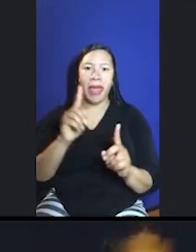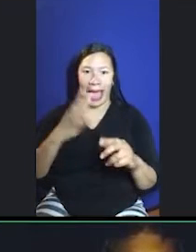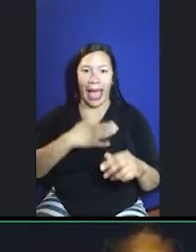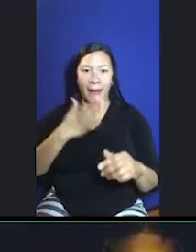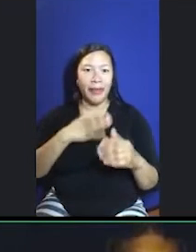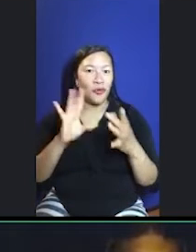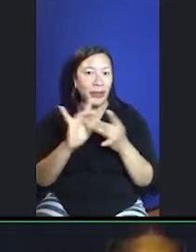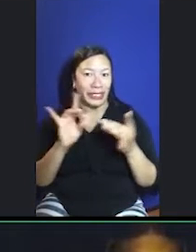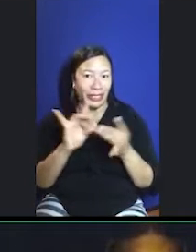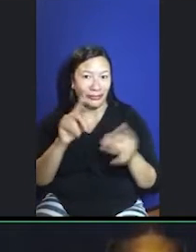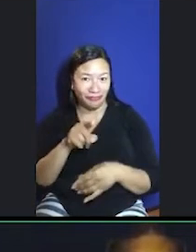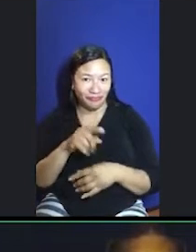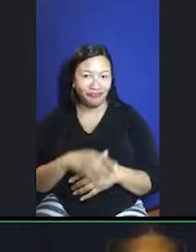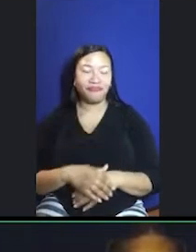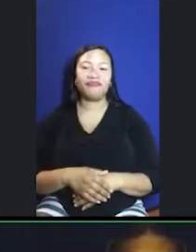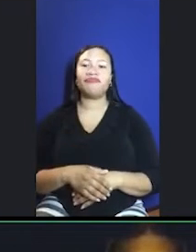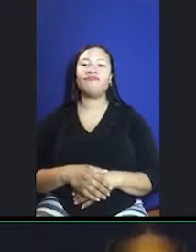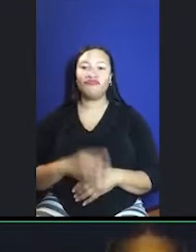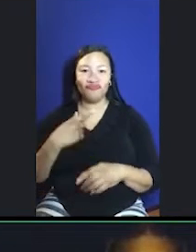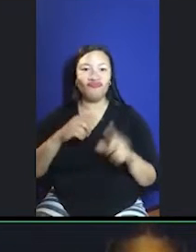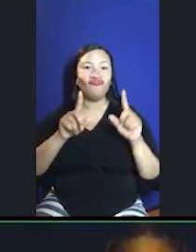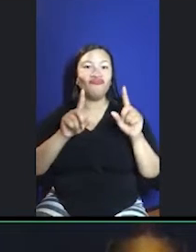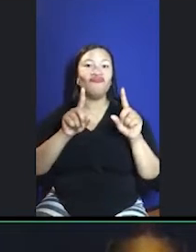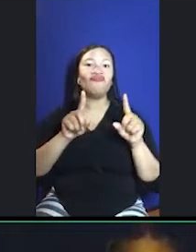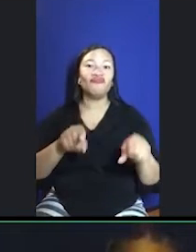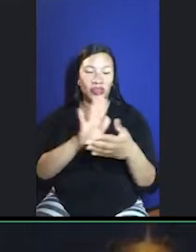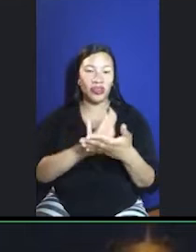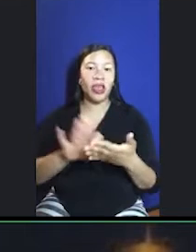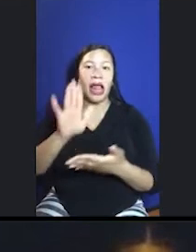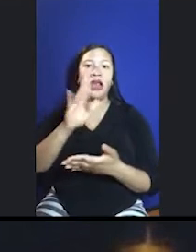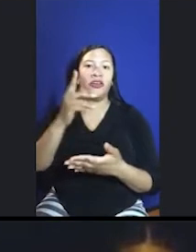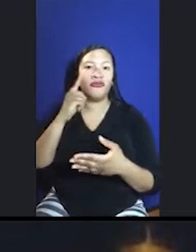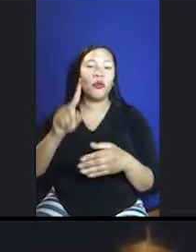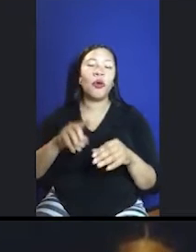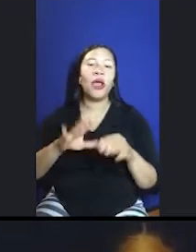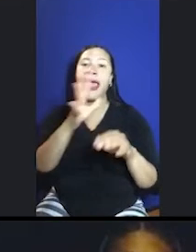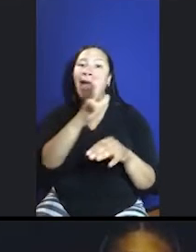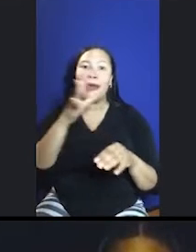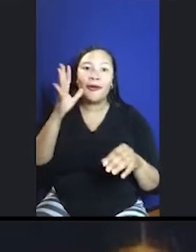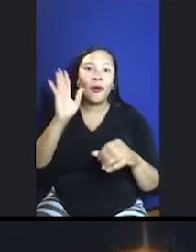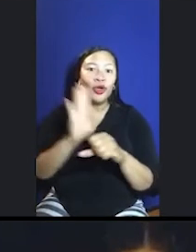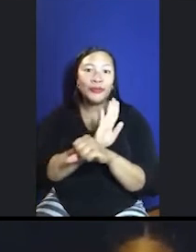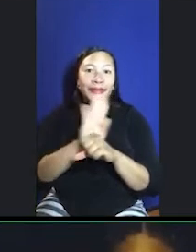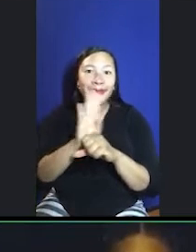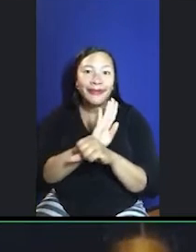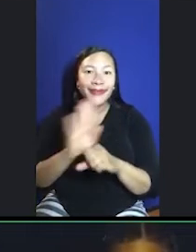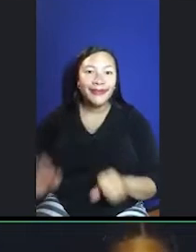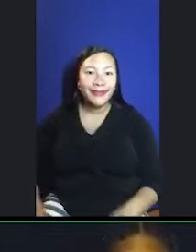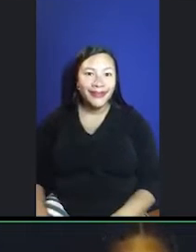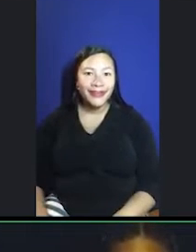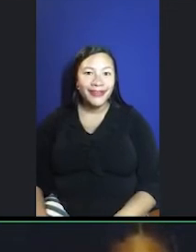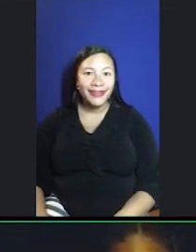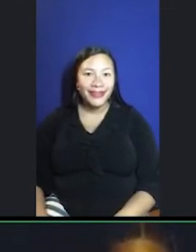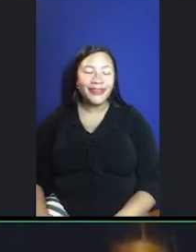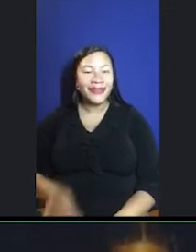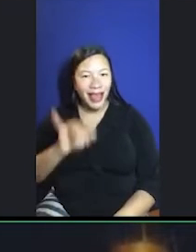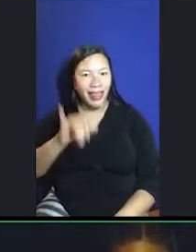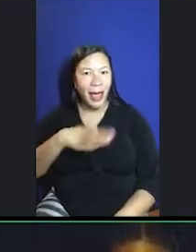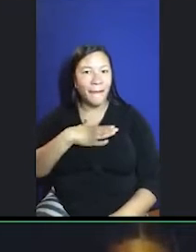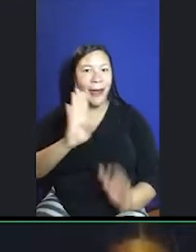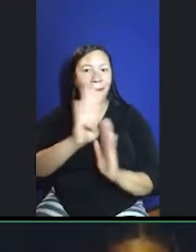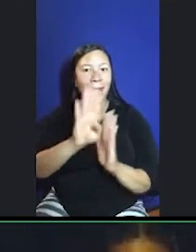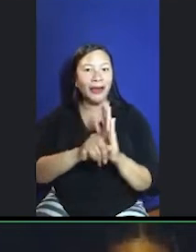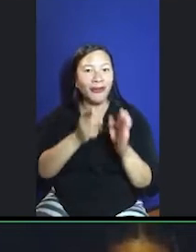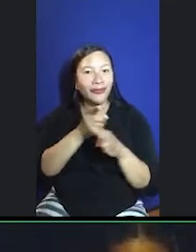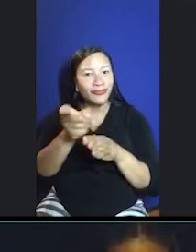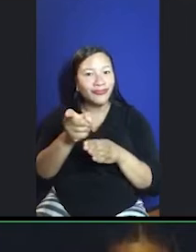that up because I actually went to school for agricultural business. Oh, okay, okay. And so Mhm. that's my background,